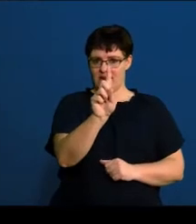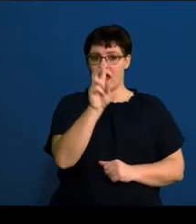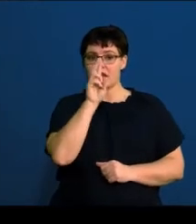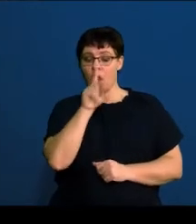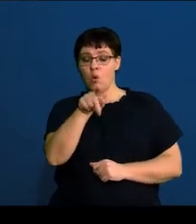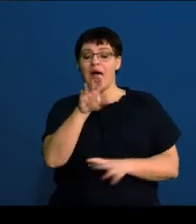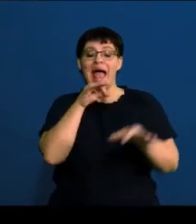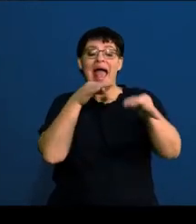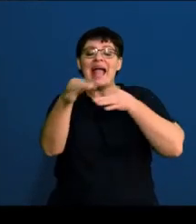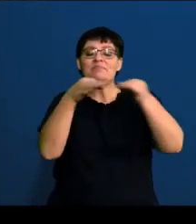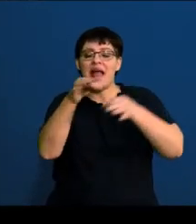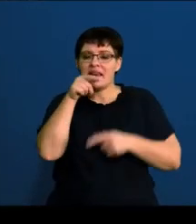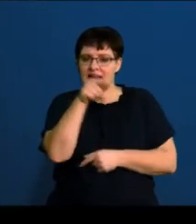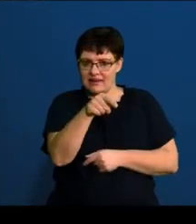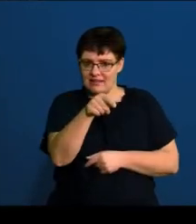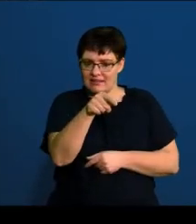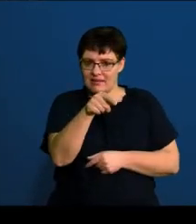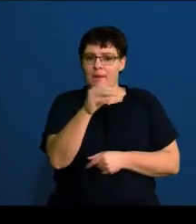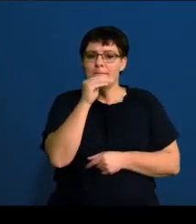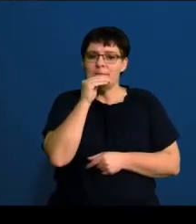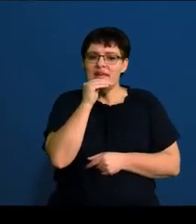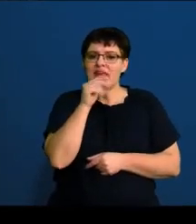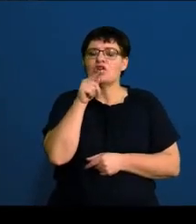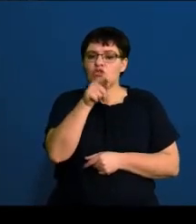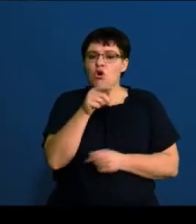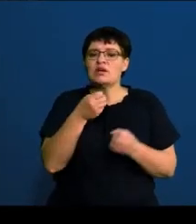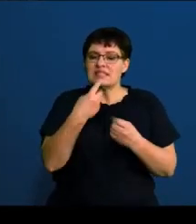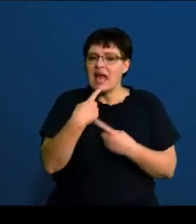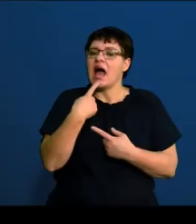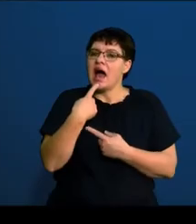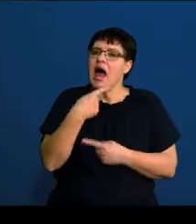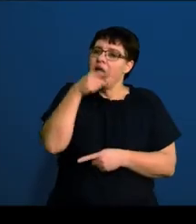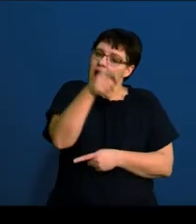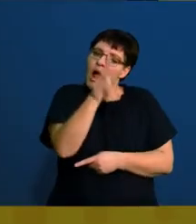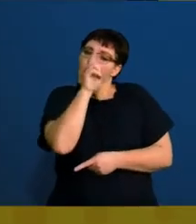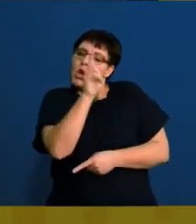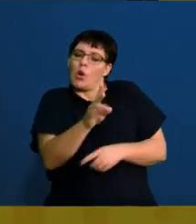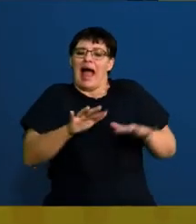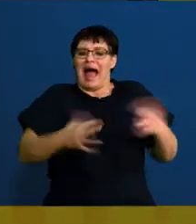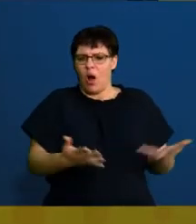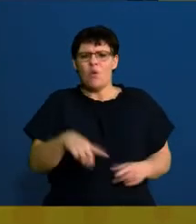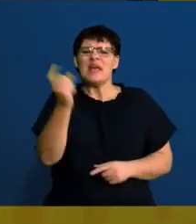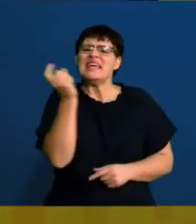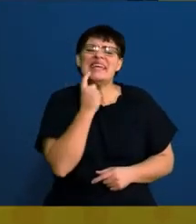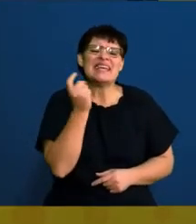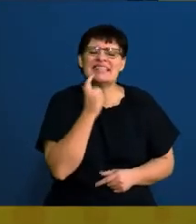describe. The word describe means give detail or a graphic account. This is a very, very easy question.